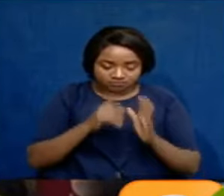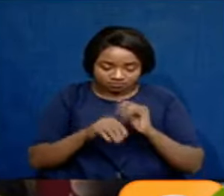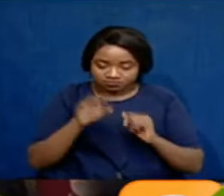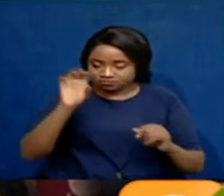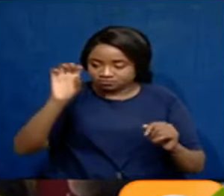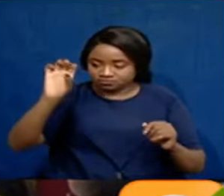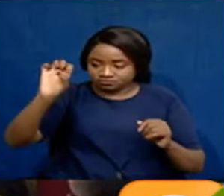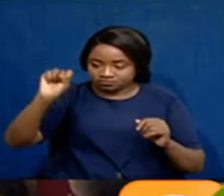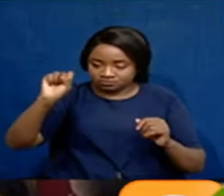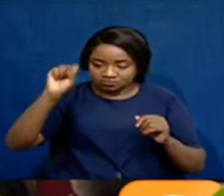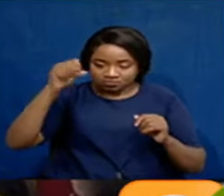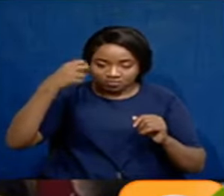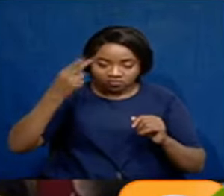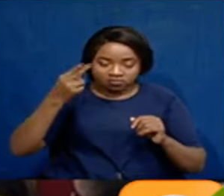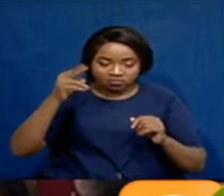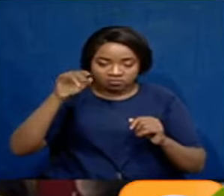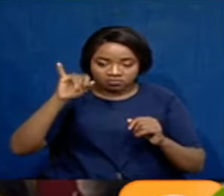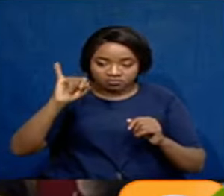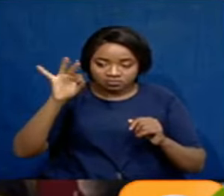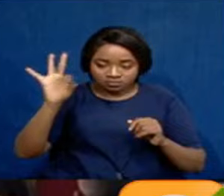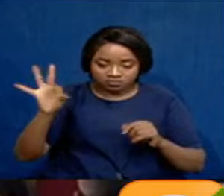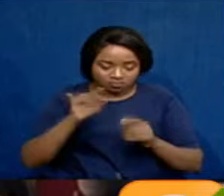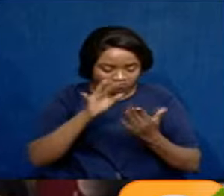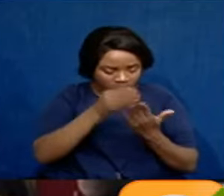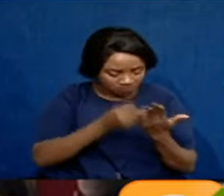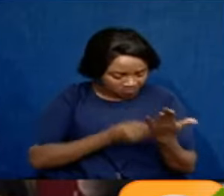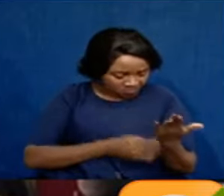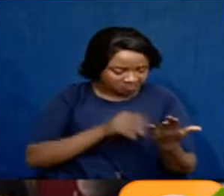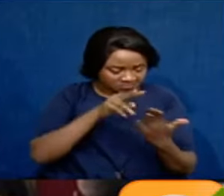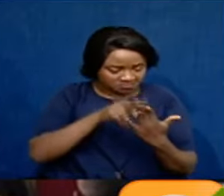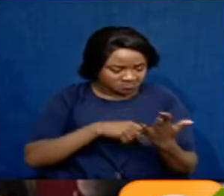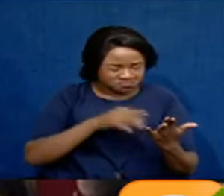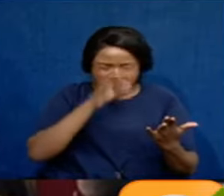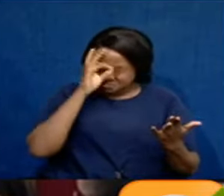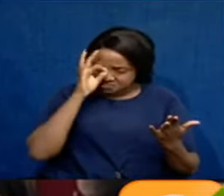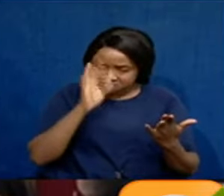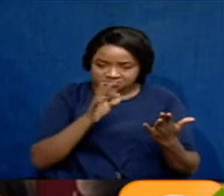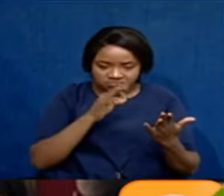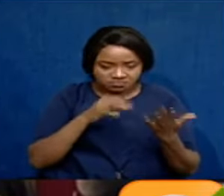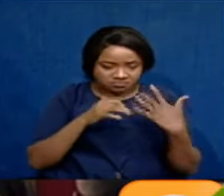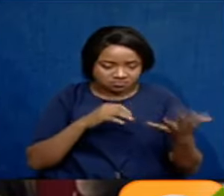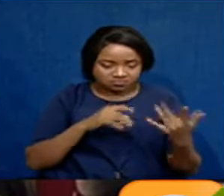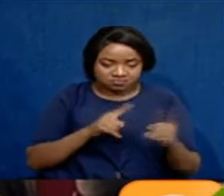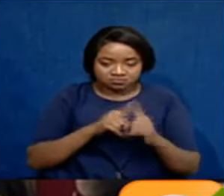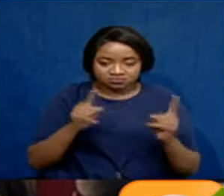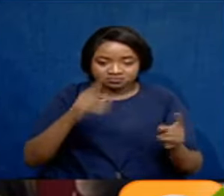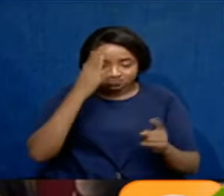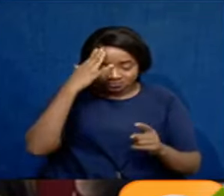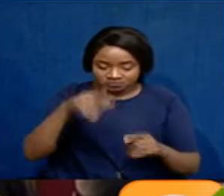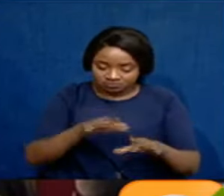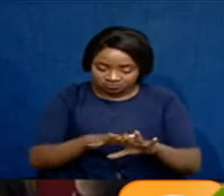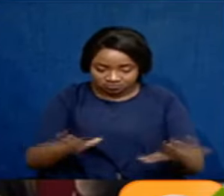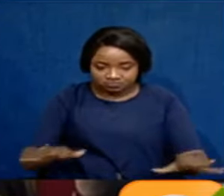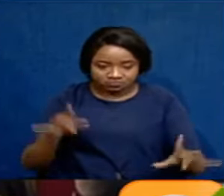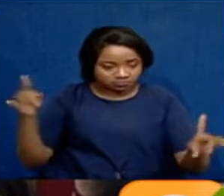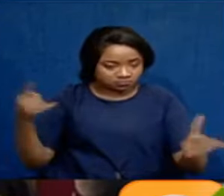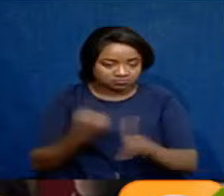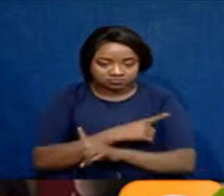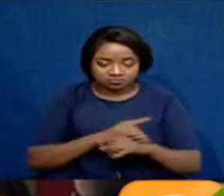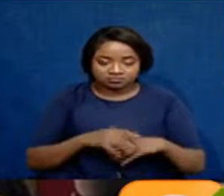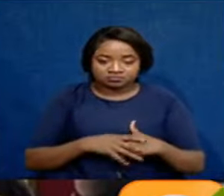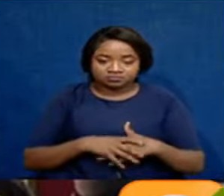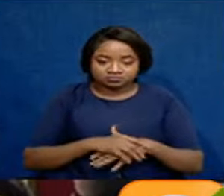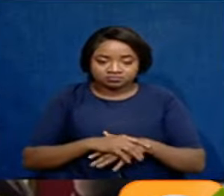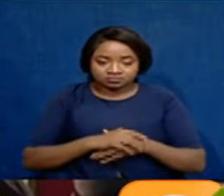health insurance fund on paper is perfect. But what Kenyans say, V2 qua ground, totally different.